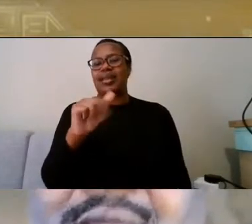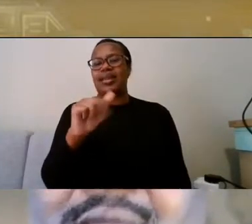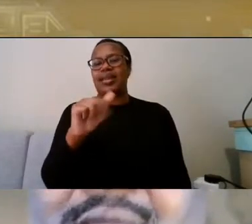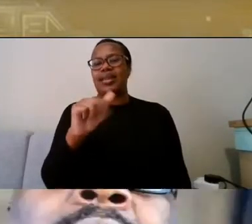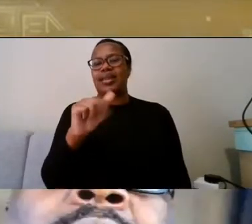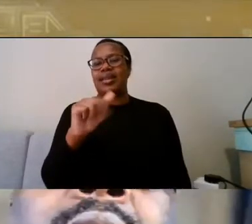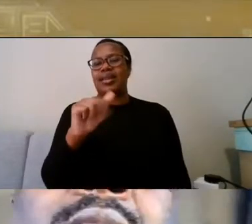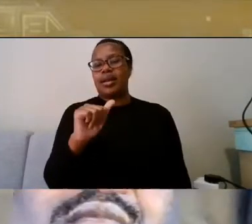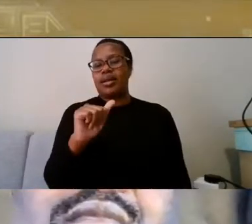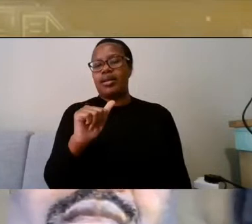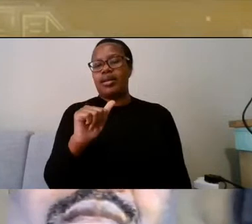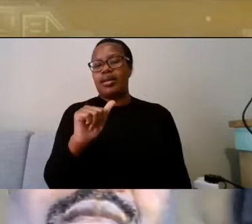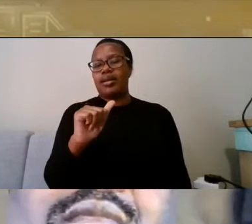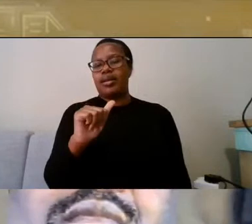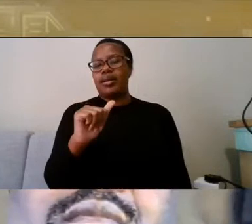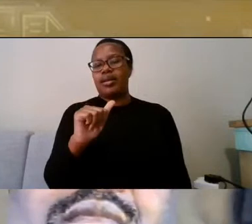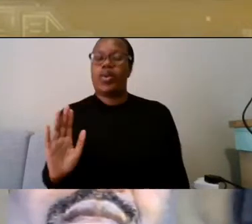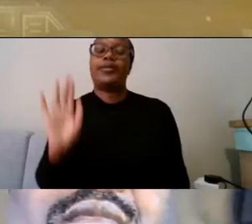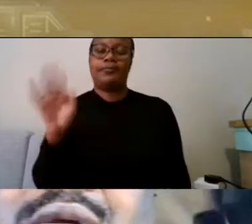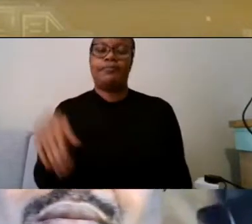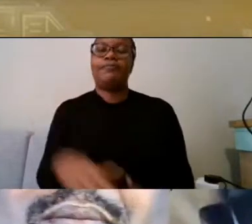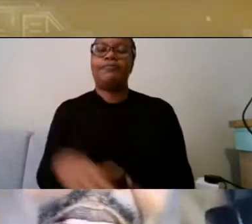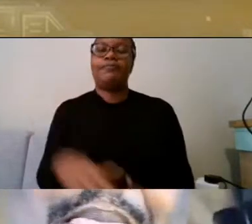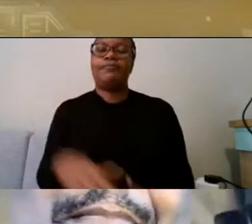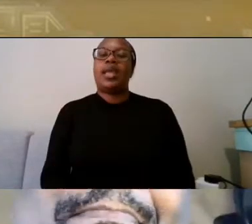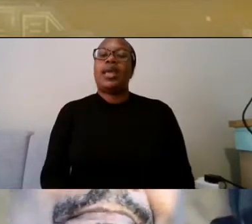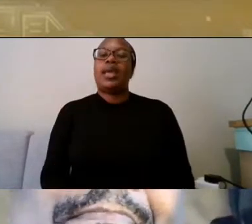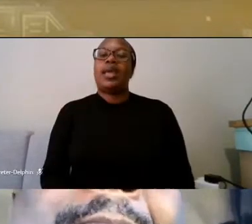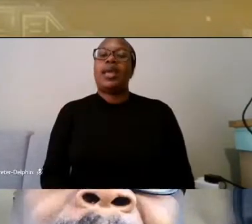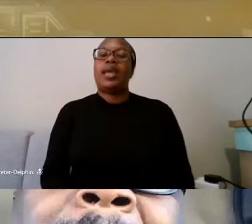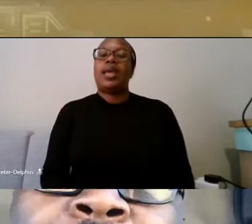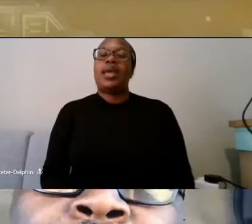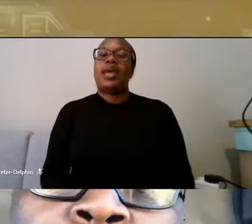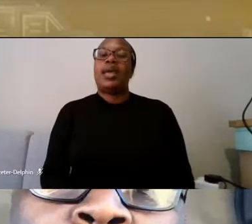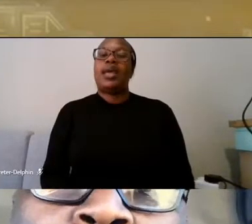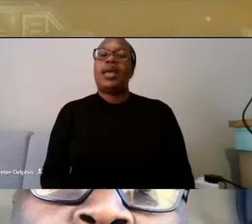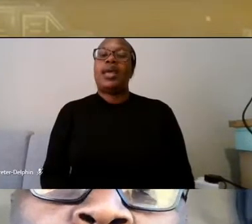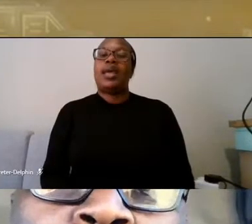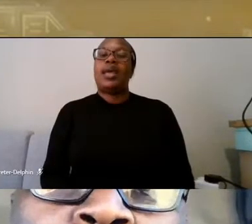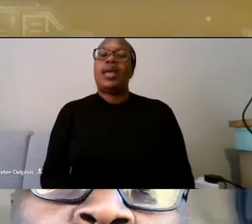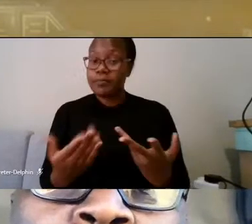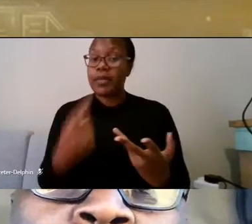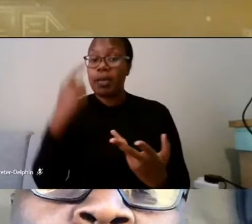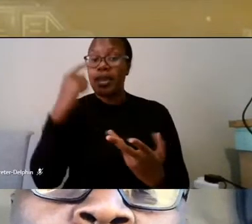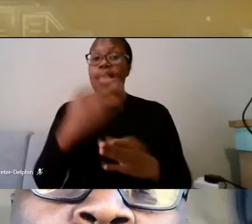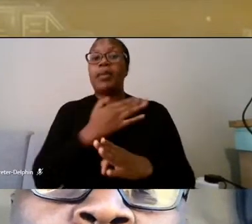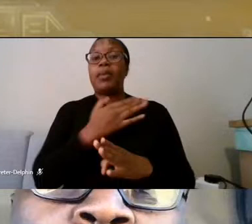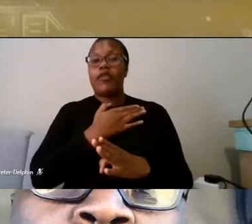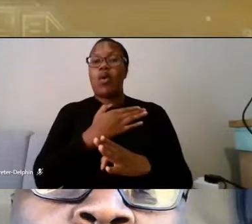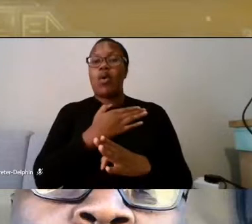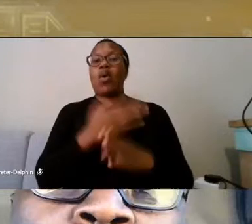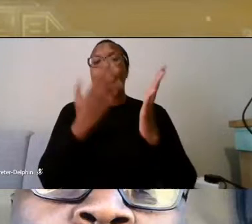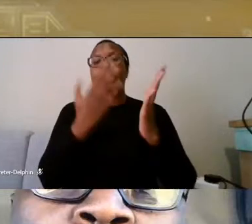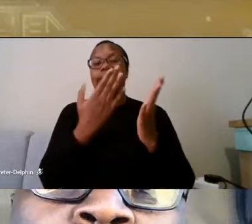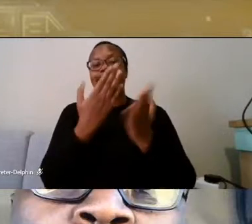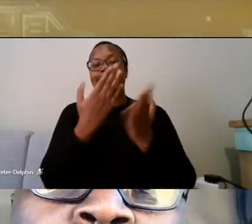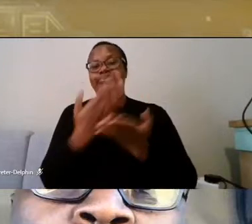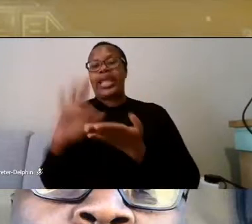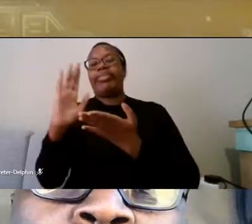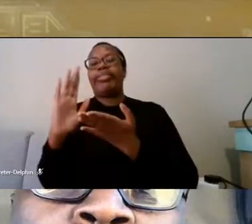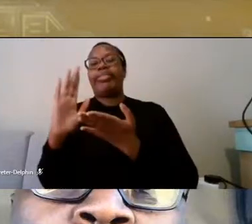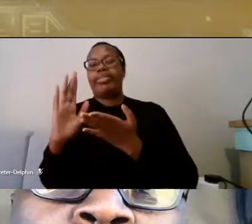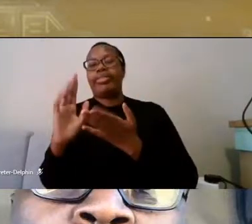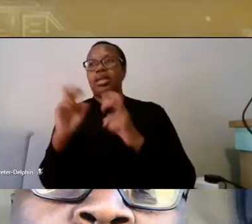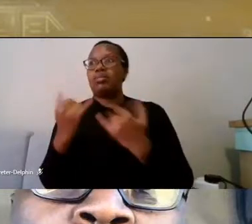you lowered your hand. It's okay. Thank you, Honourable members. Honourable members, I think before we dispense of this item, I see your hand